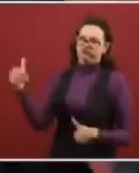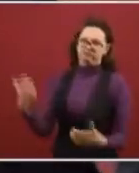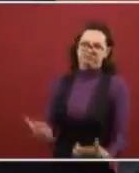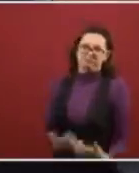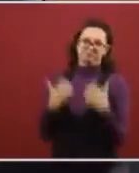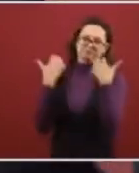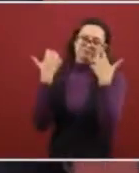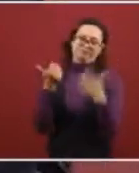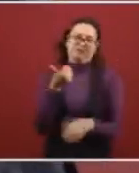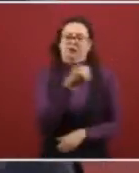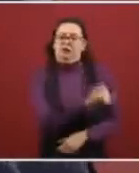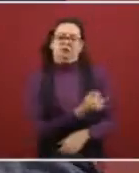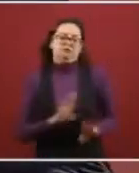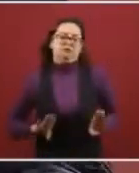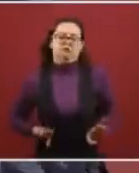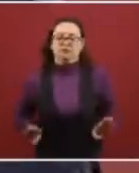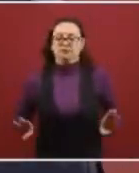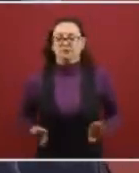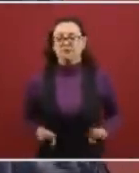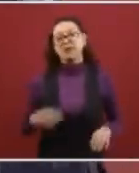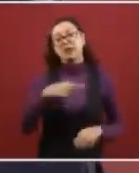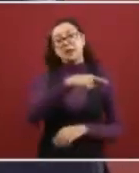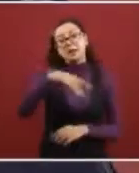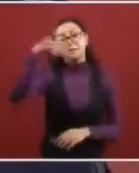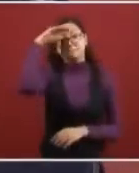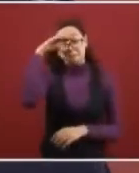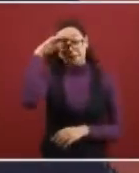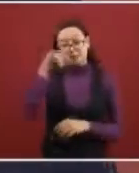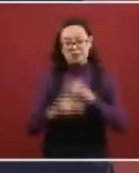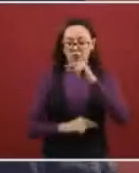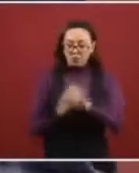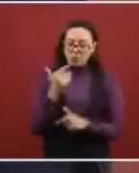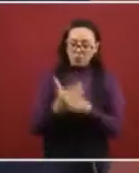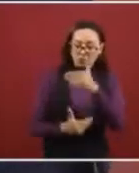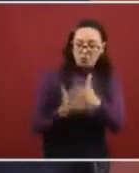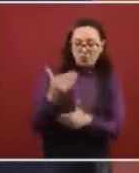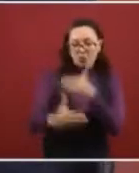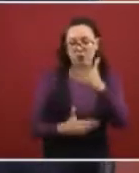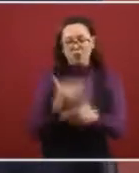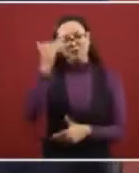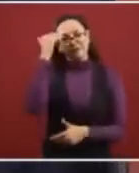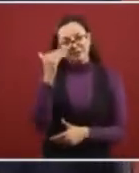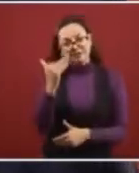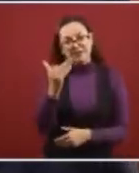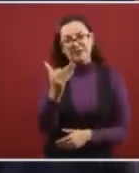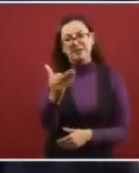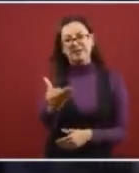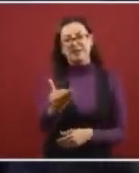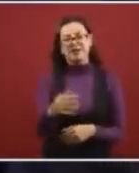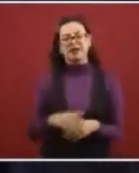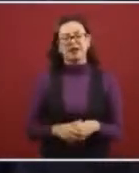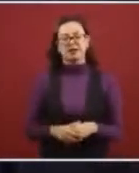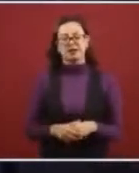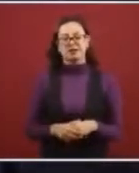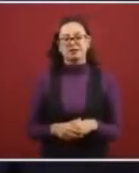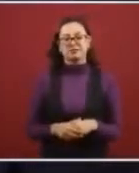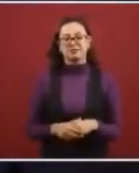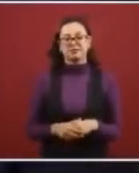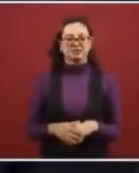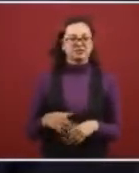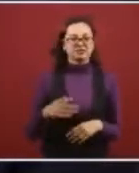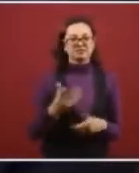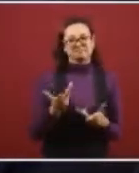thought en la medida que va pasando el tiempo that as time would pass este, y que